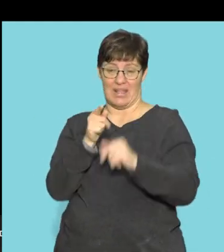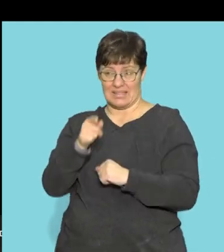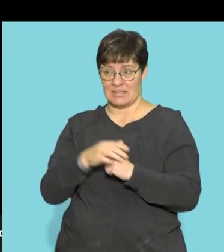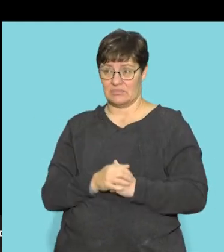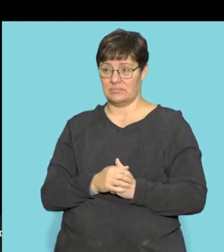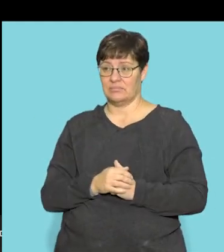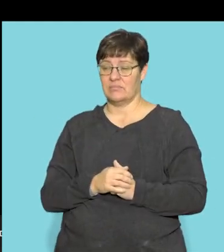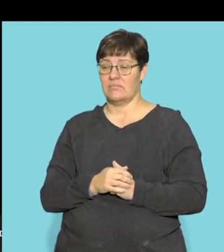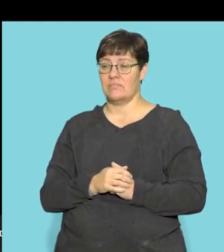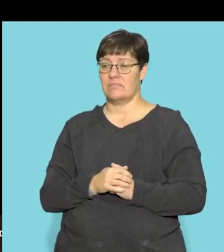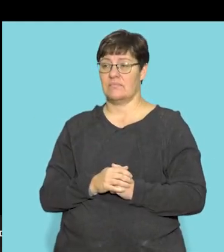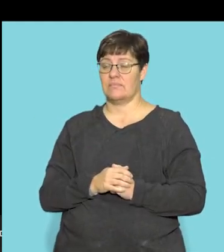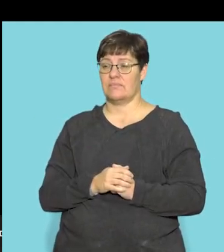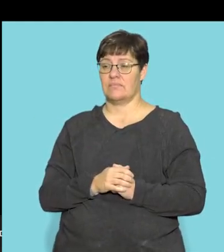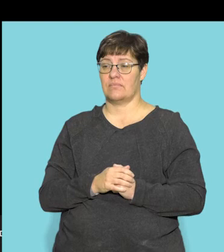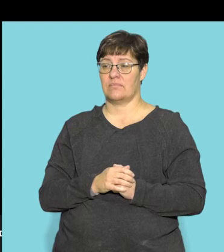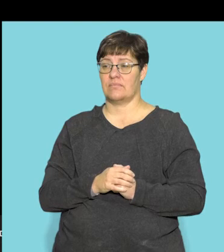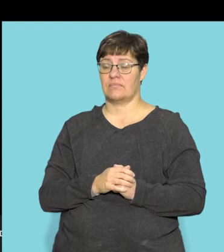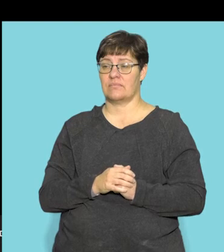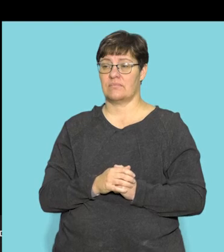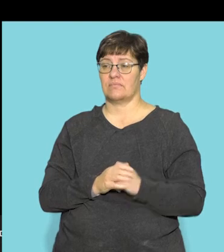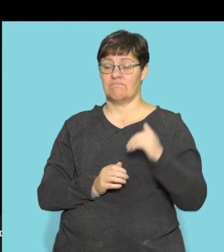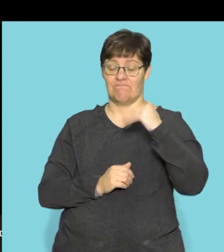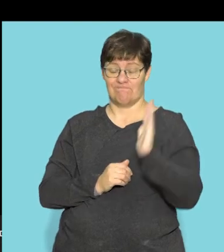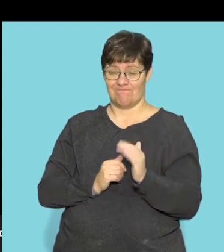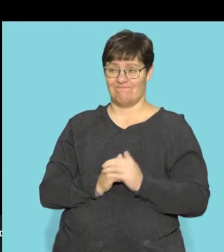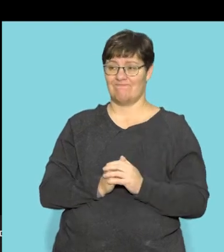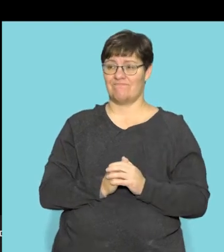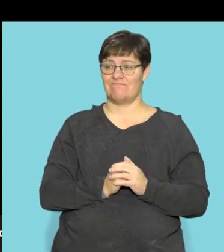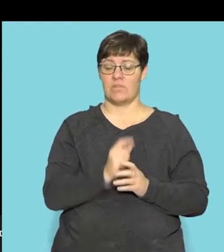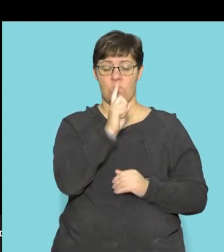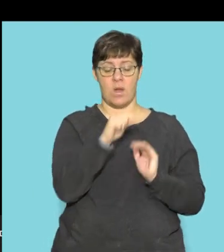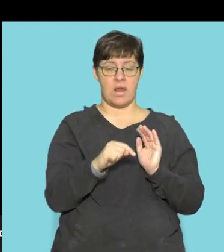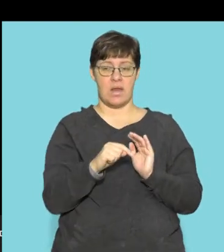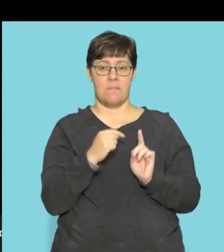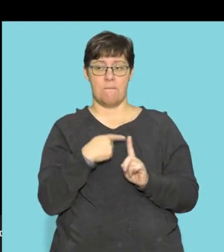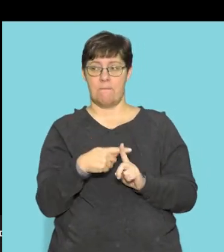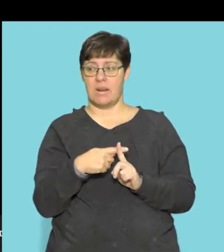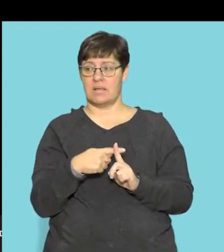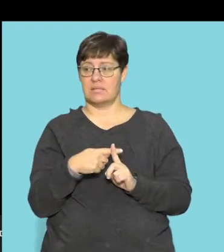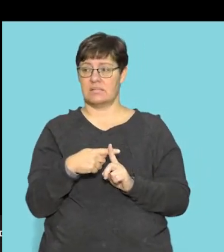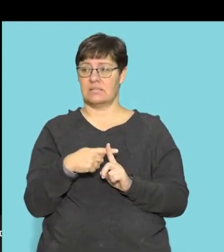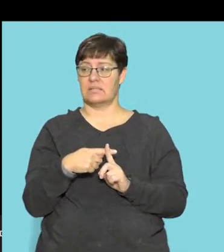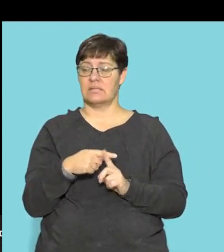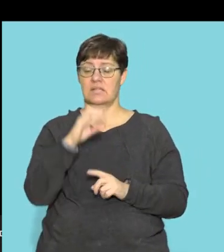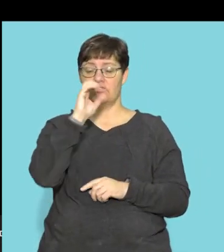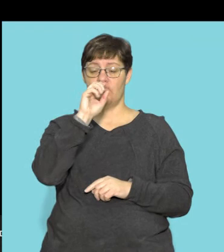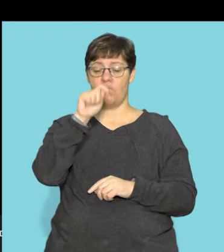that bracket that I have there, the bigger bracket, right? So this will be 1 plus